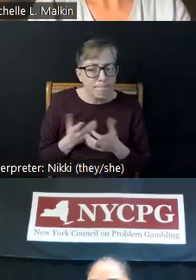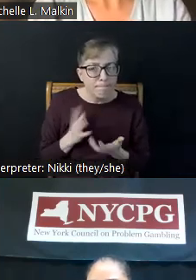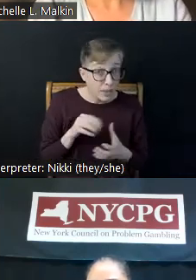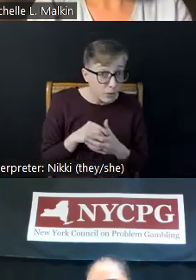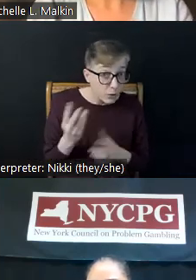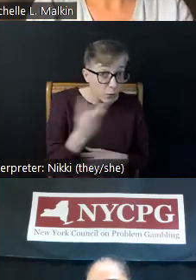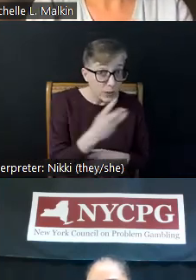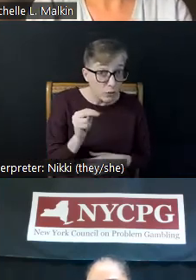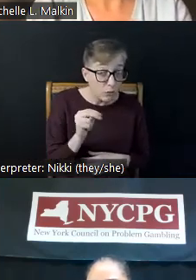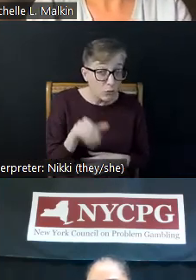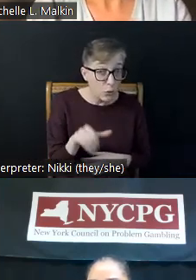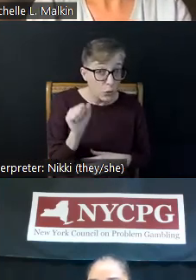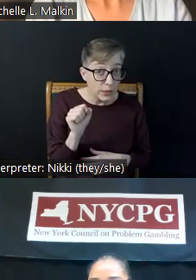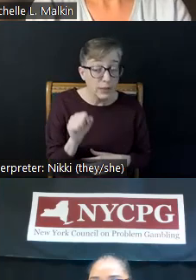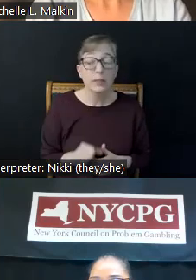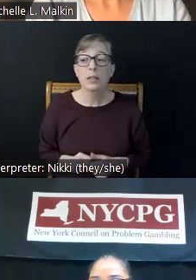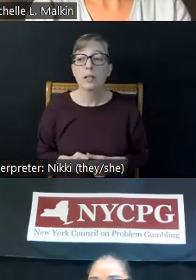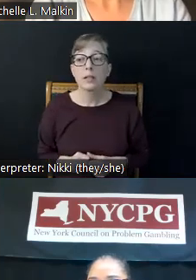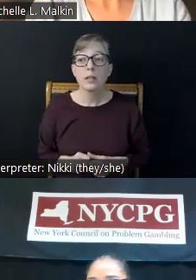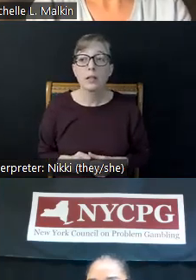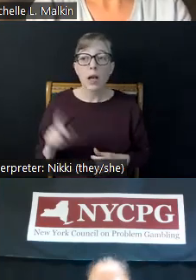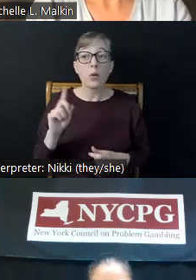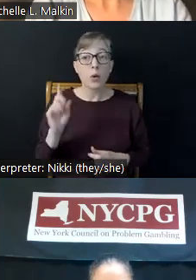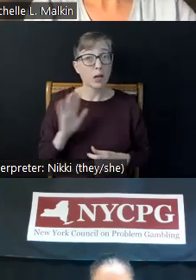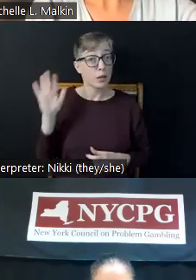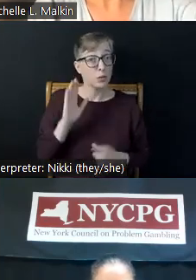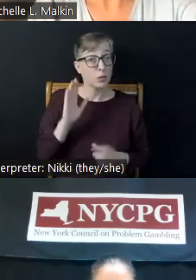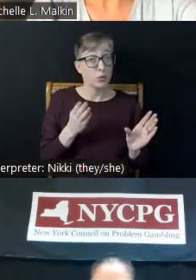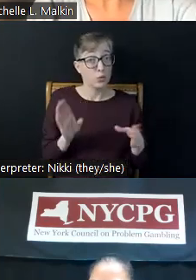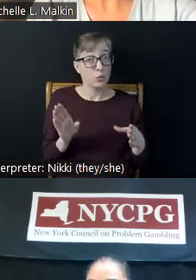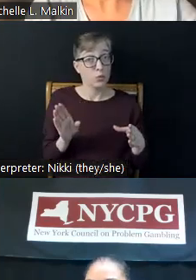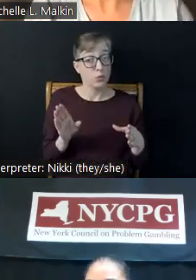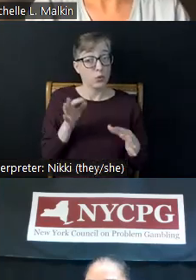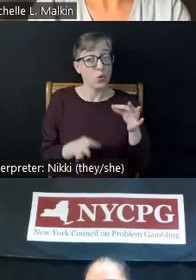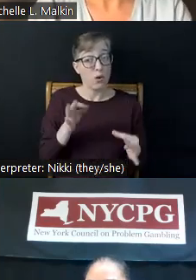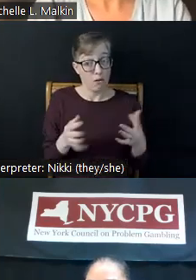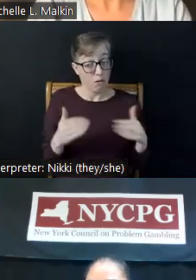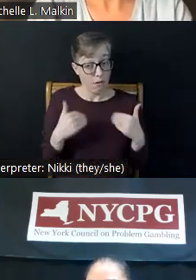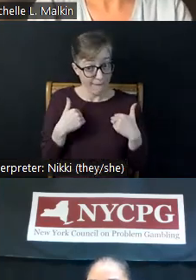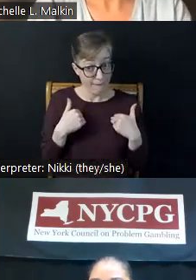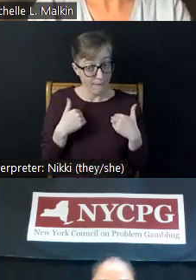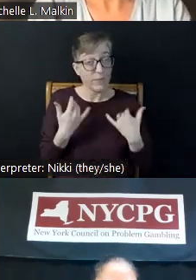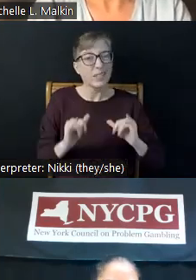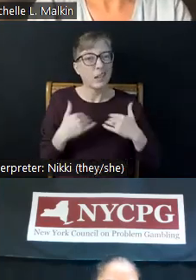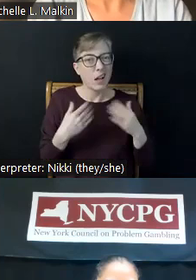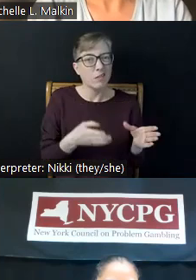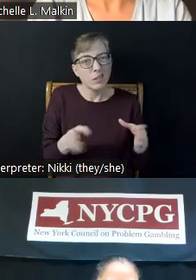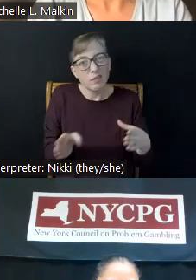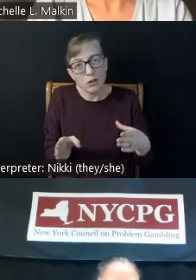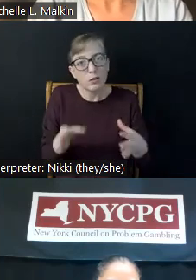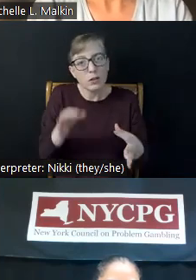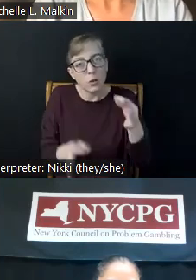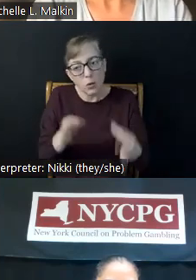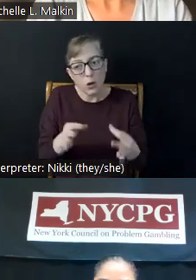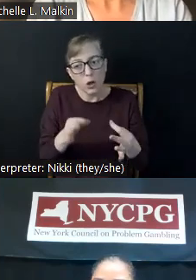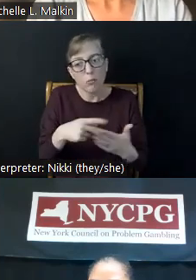where they used to have a diversion court. I know they still do some diversion programming. It's not specifically a diversion